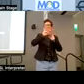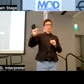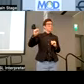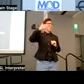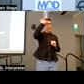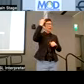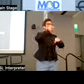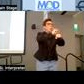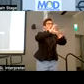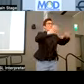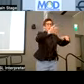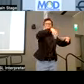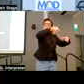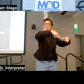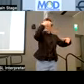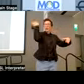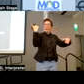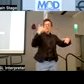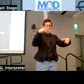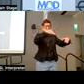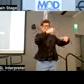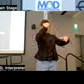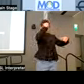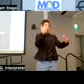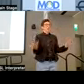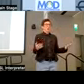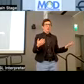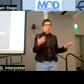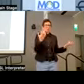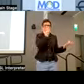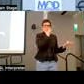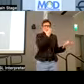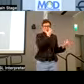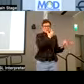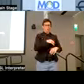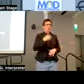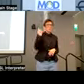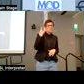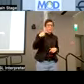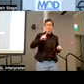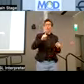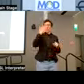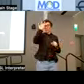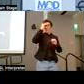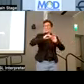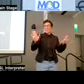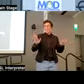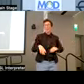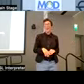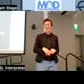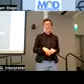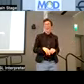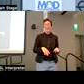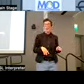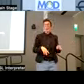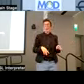workforce. You know, it's like, wow. And I think, you know, honestly, during the pandemic, you know, I